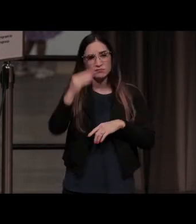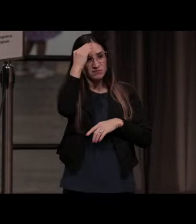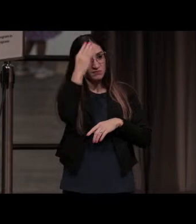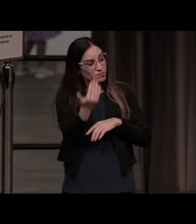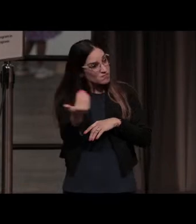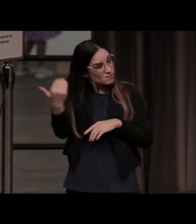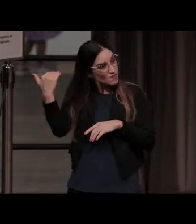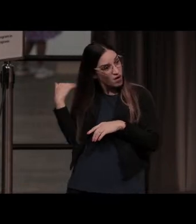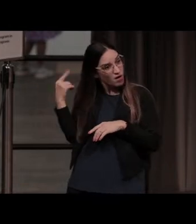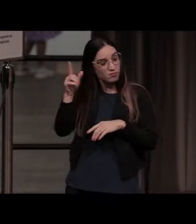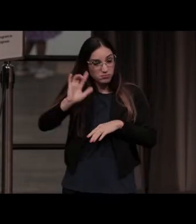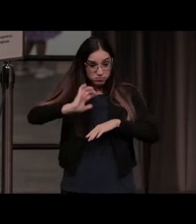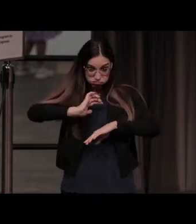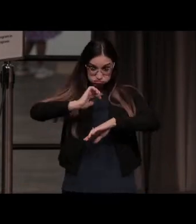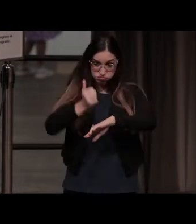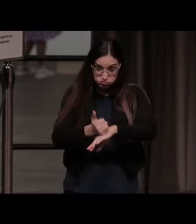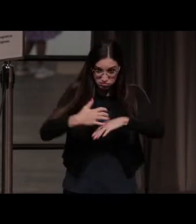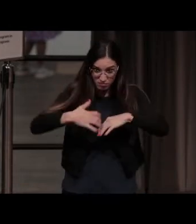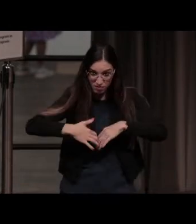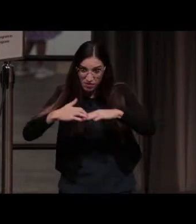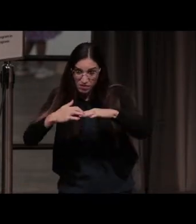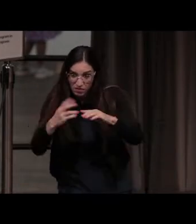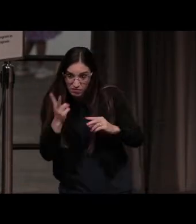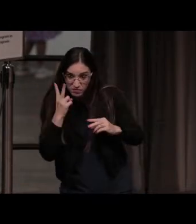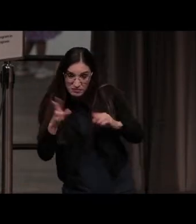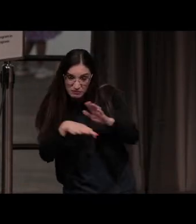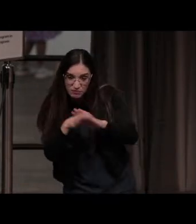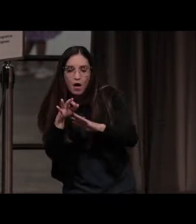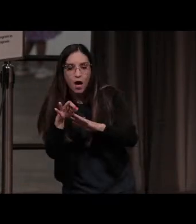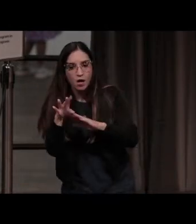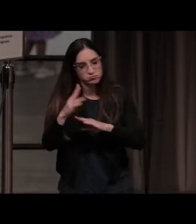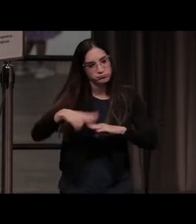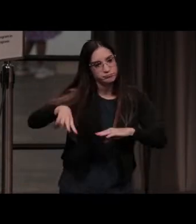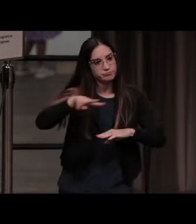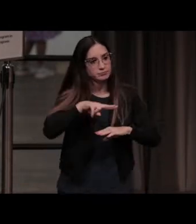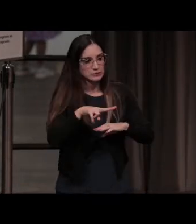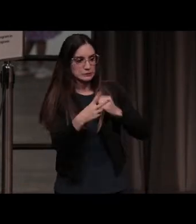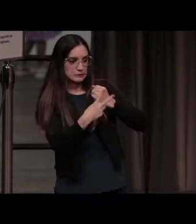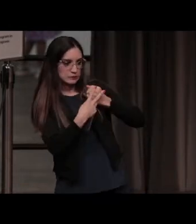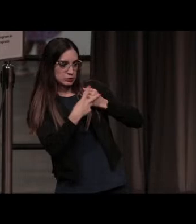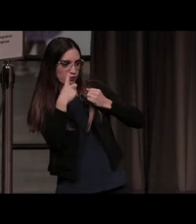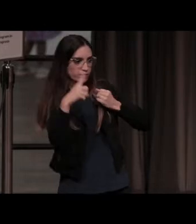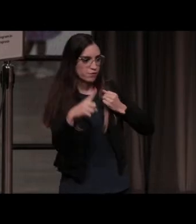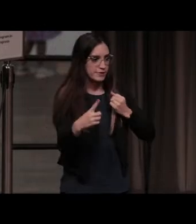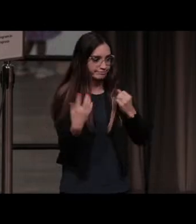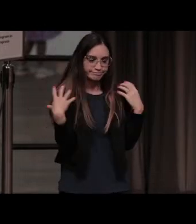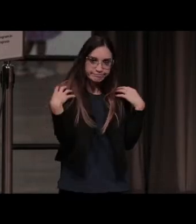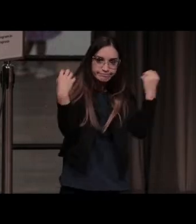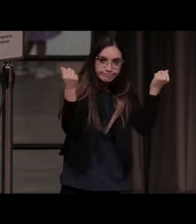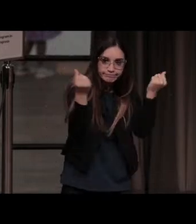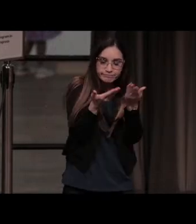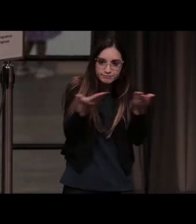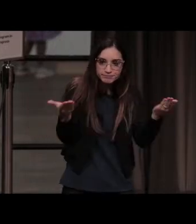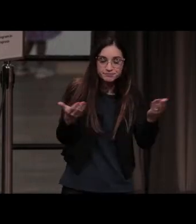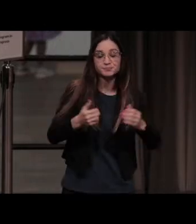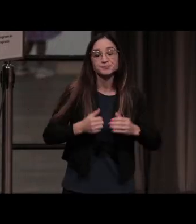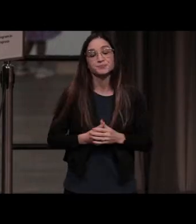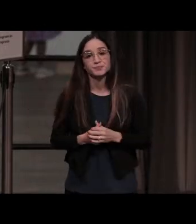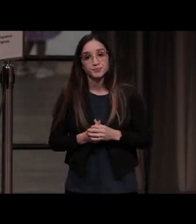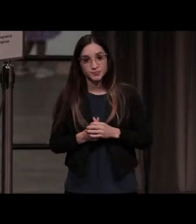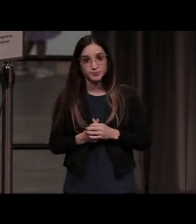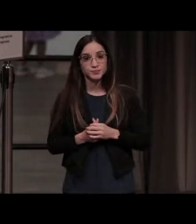for his ancestors and continues to be the source of traditional plant medicines. Through his nonprofit, Love the Everglades